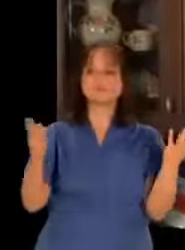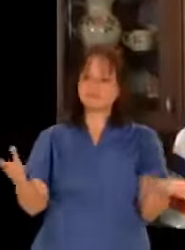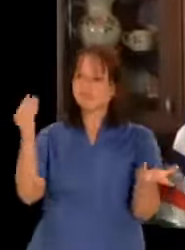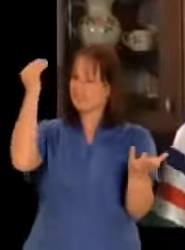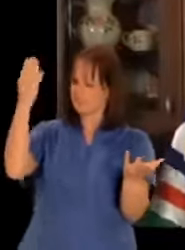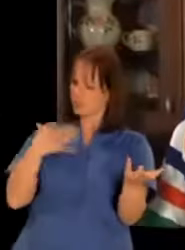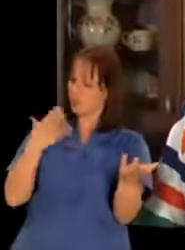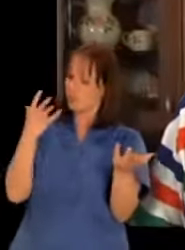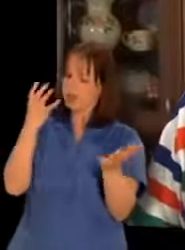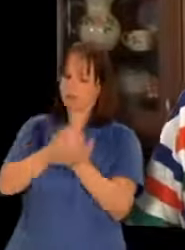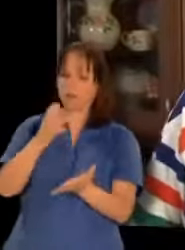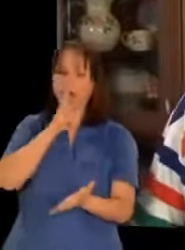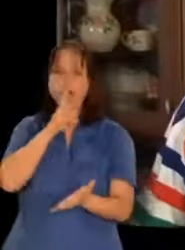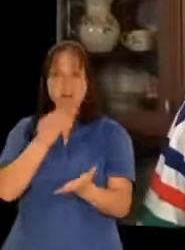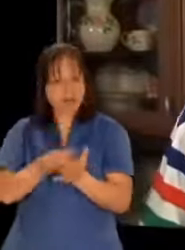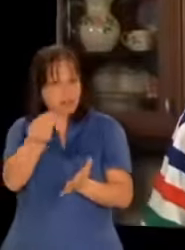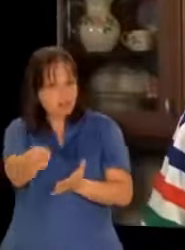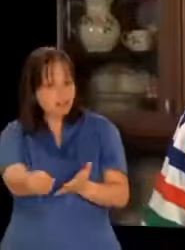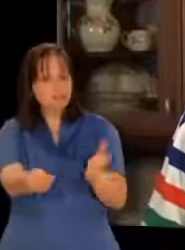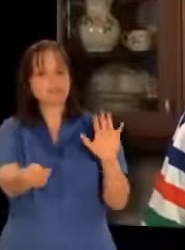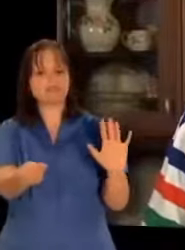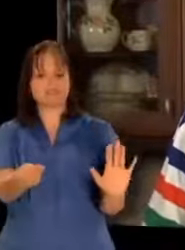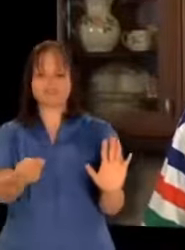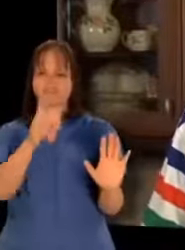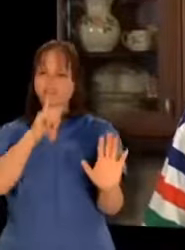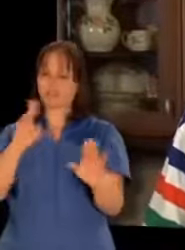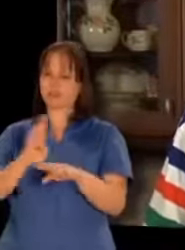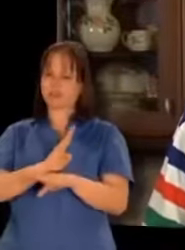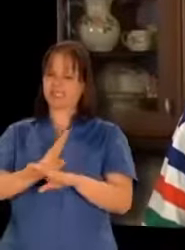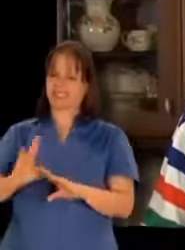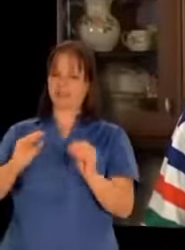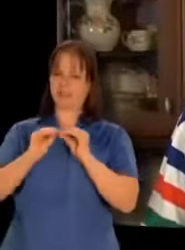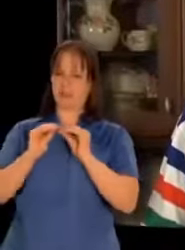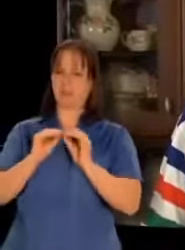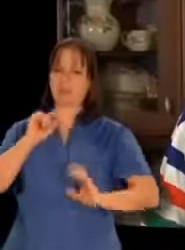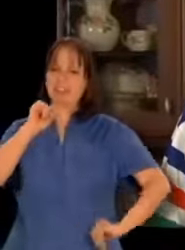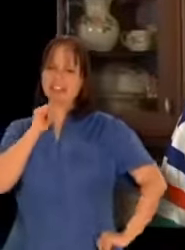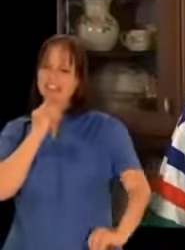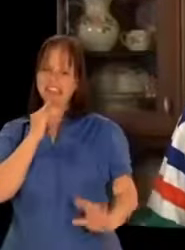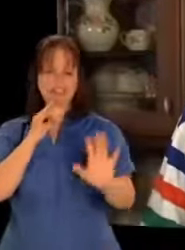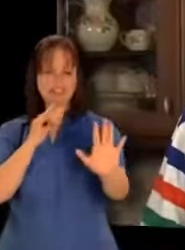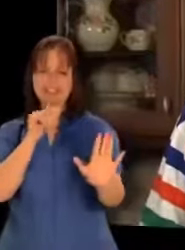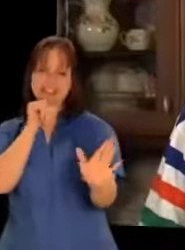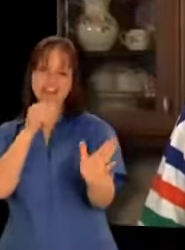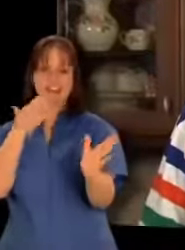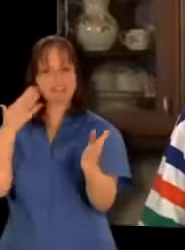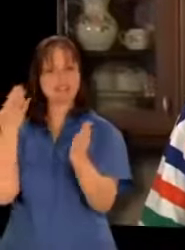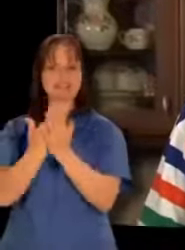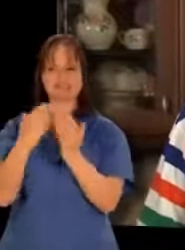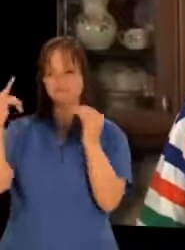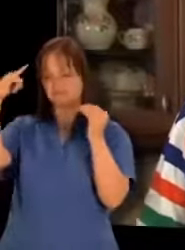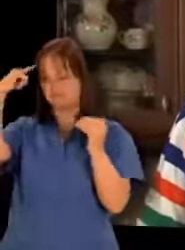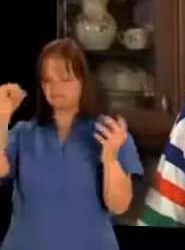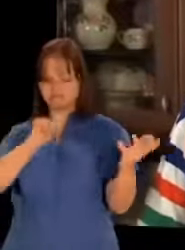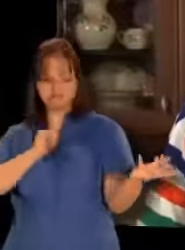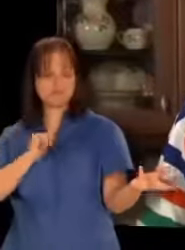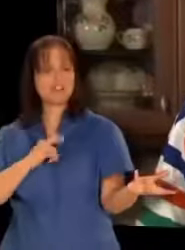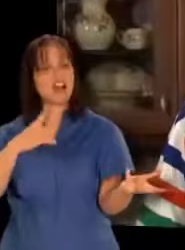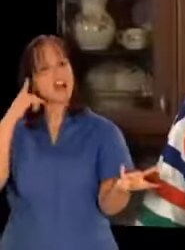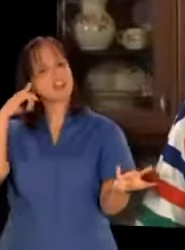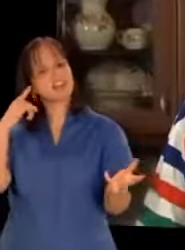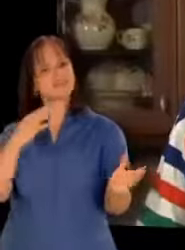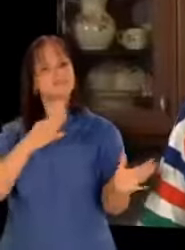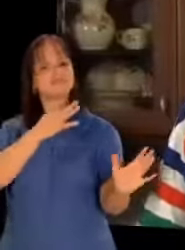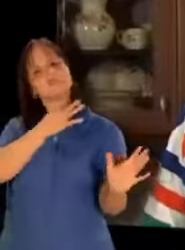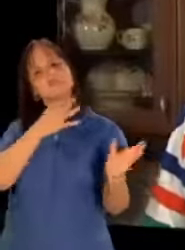told me that the bottled water I was buying was actually very acidic and not as good for me as I thought, I was